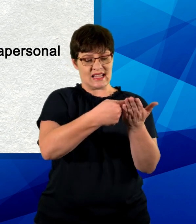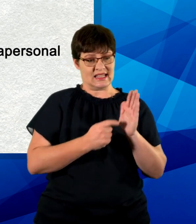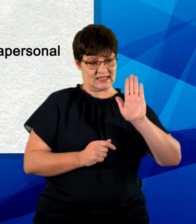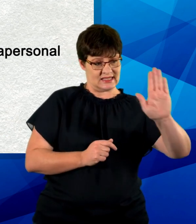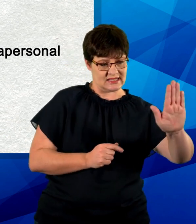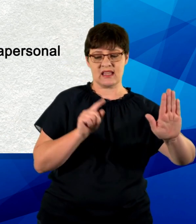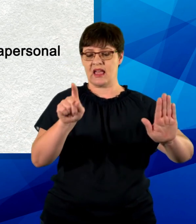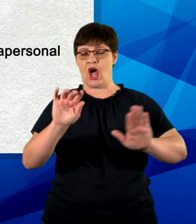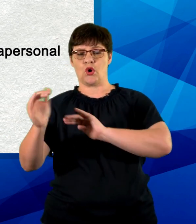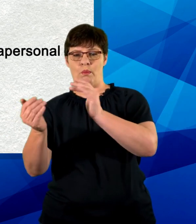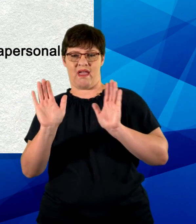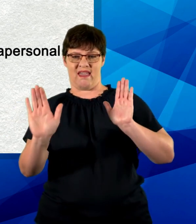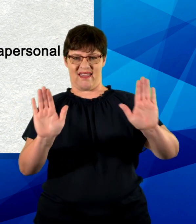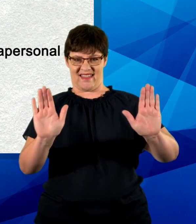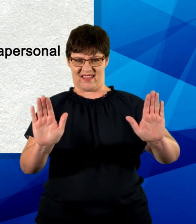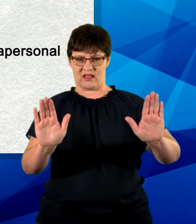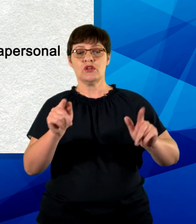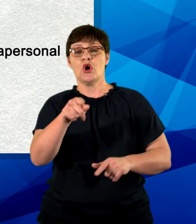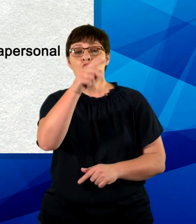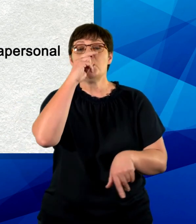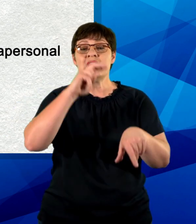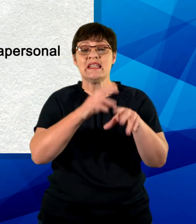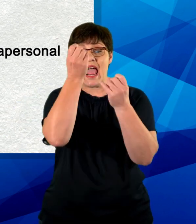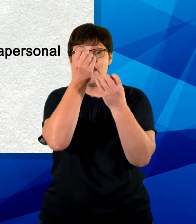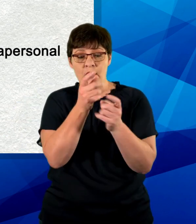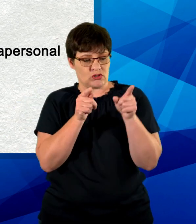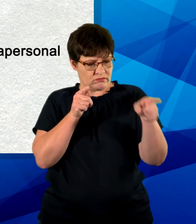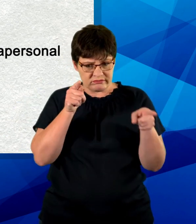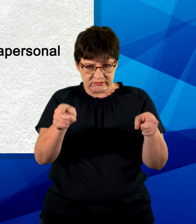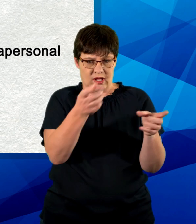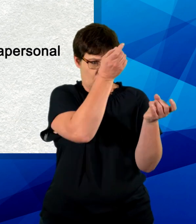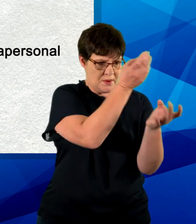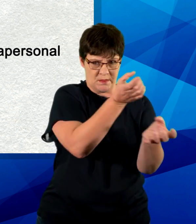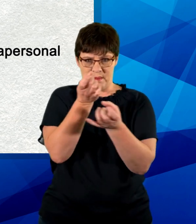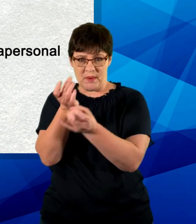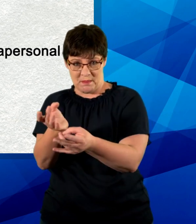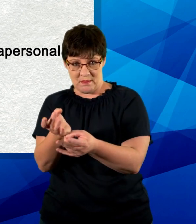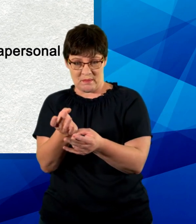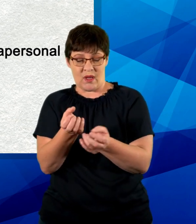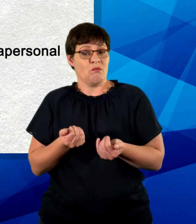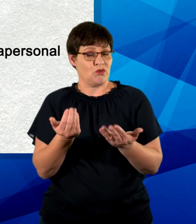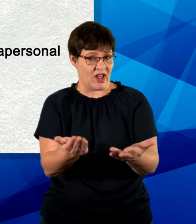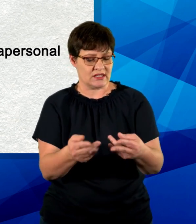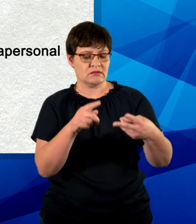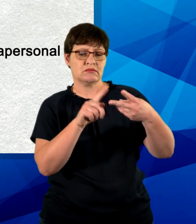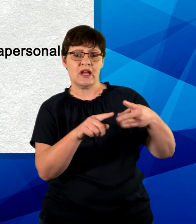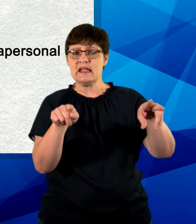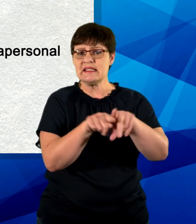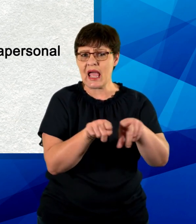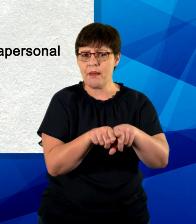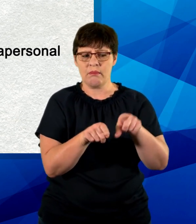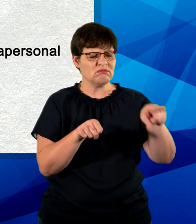compare. You therefore have to provide information on these two types of communication and indicate similarities